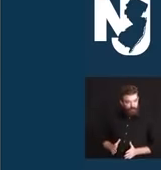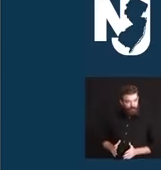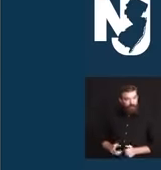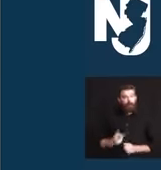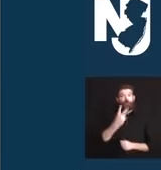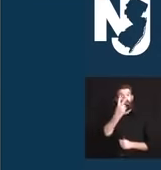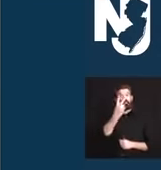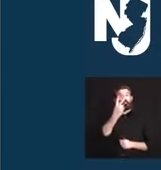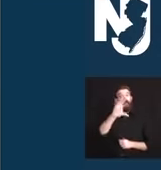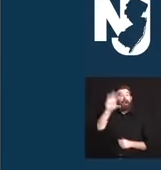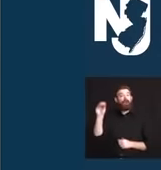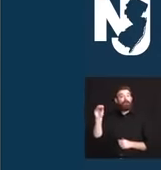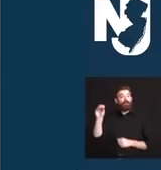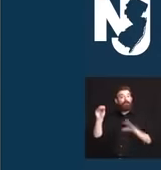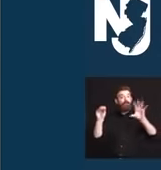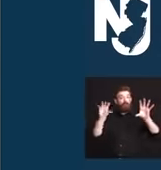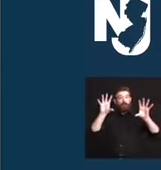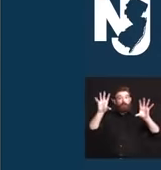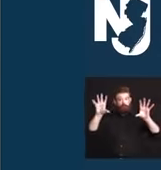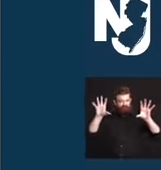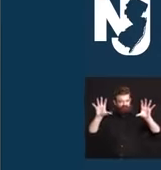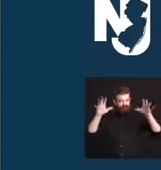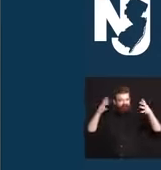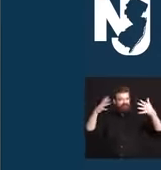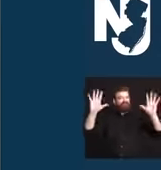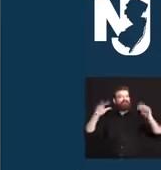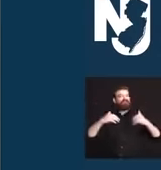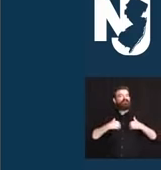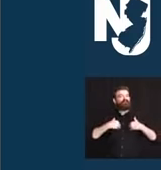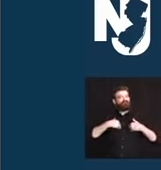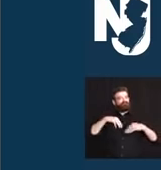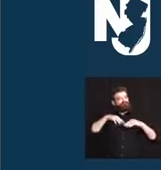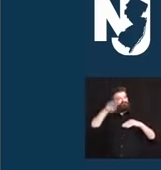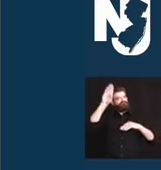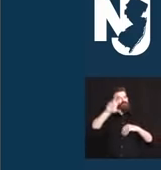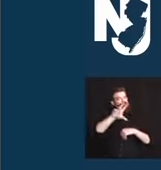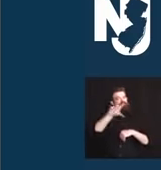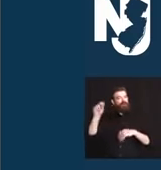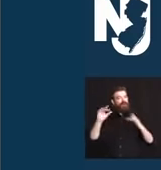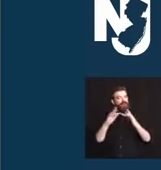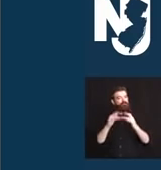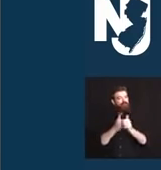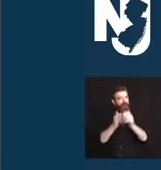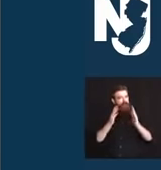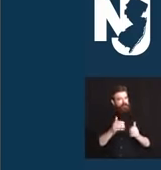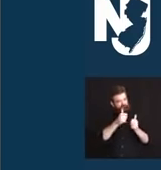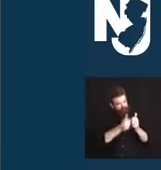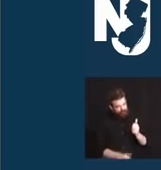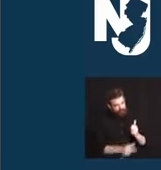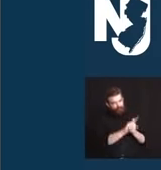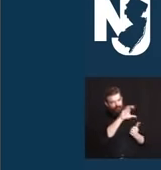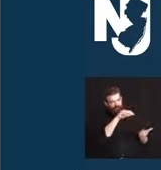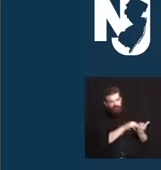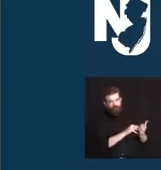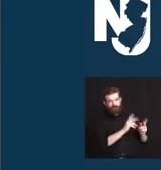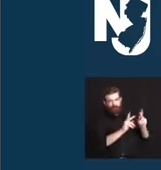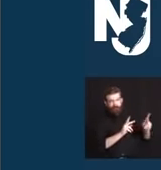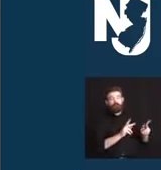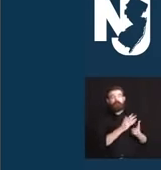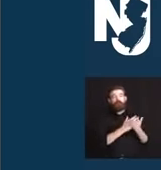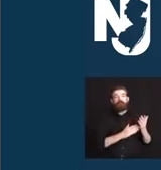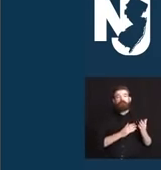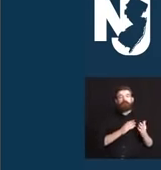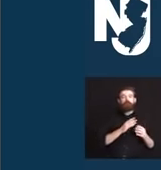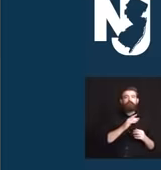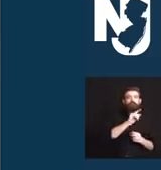above 25 per 100,000. This past week, we did see a downtick in the percentage of